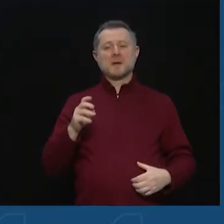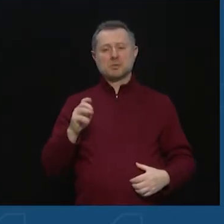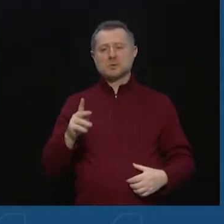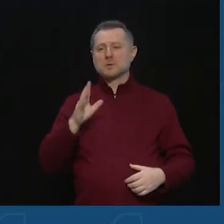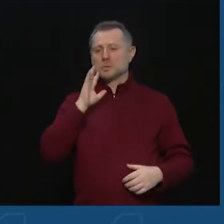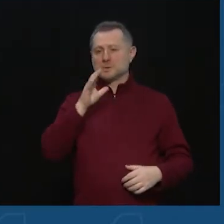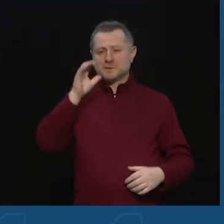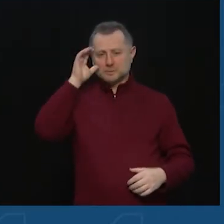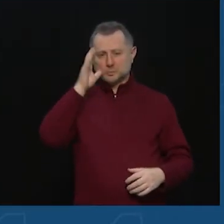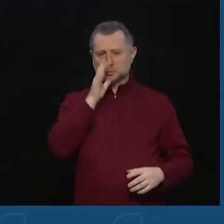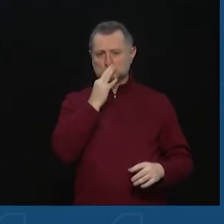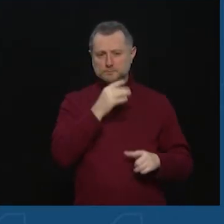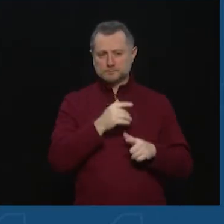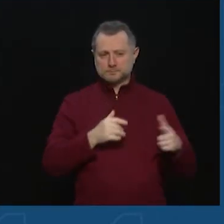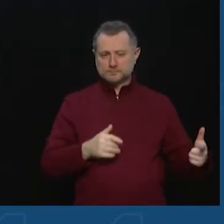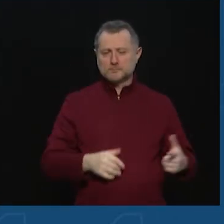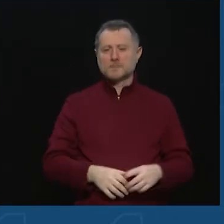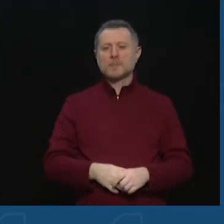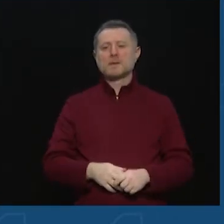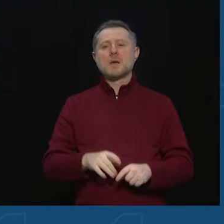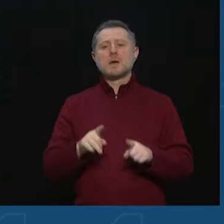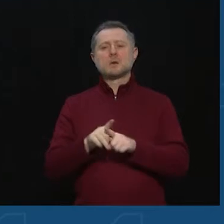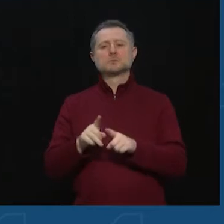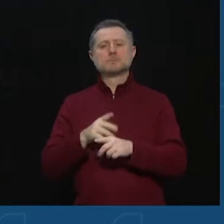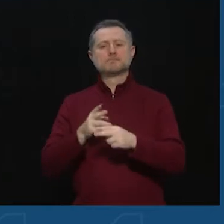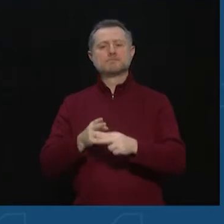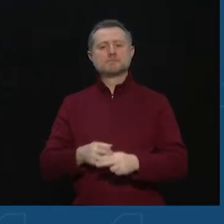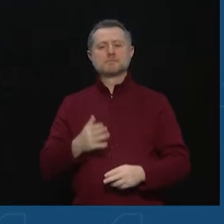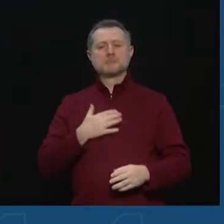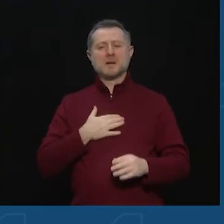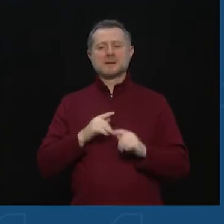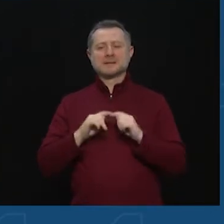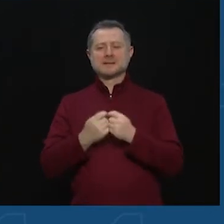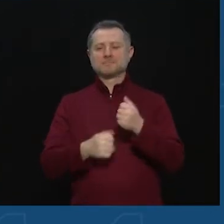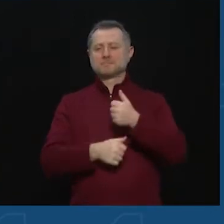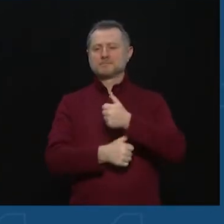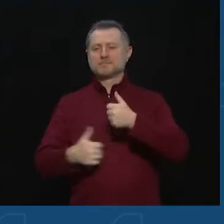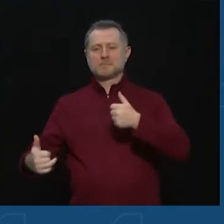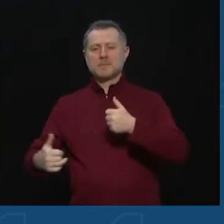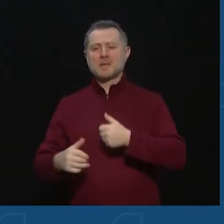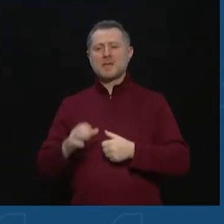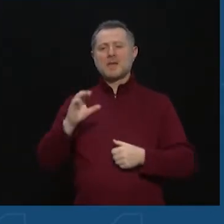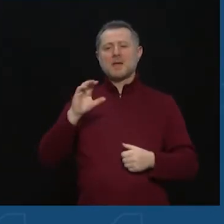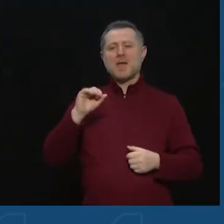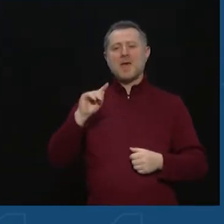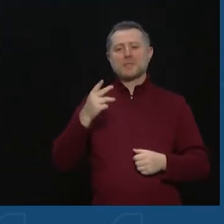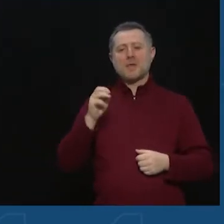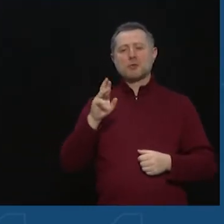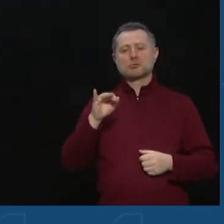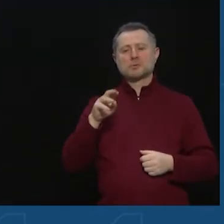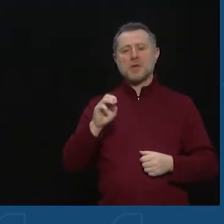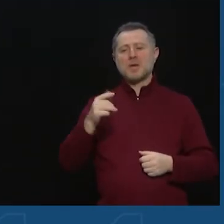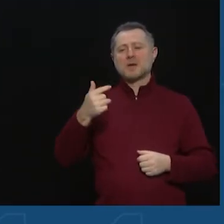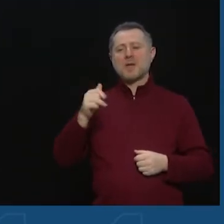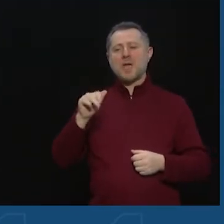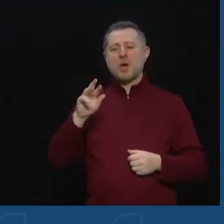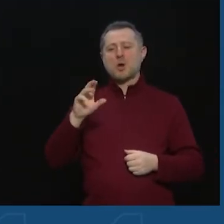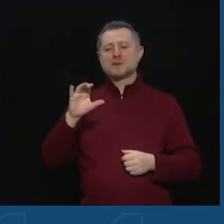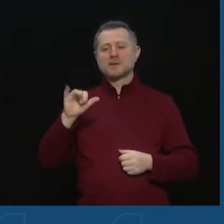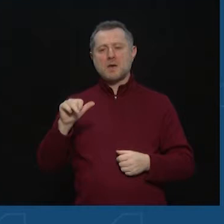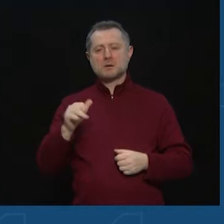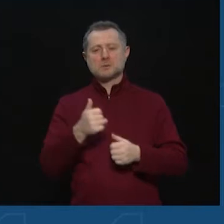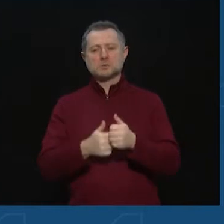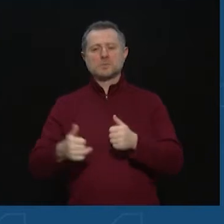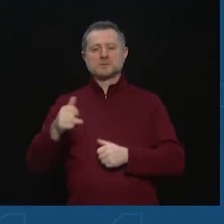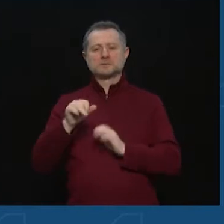some key members of my team. Catherine Garcia, the leader of state operations, and I guarantee you're going to be seeing her out there because she battles everything from